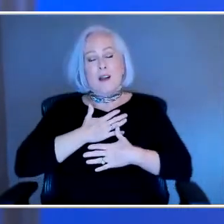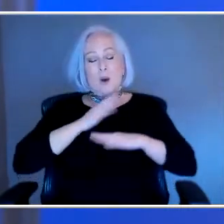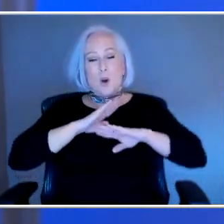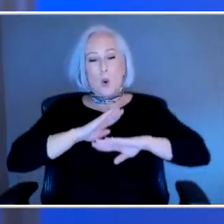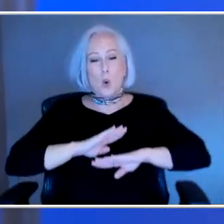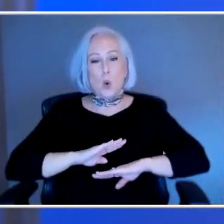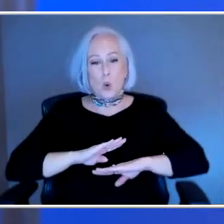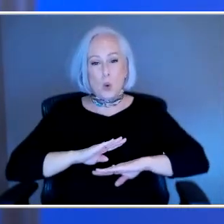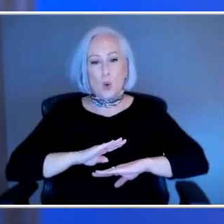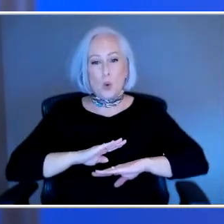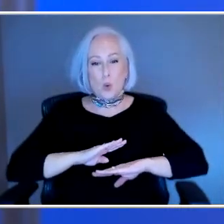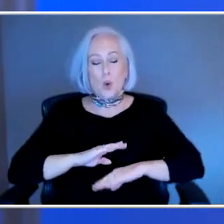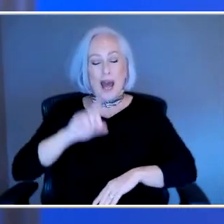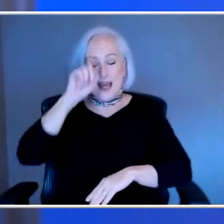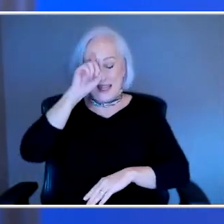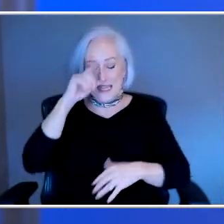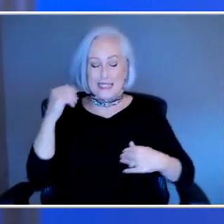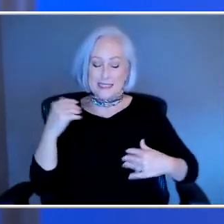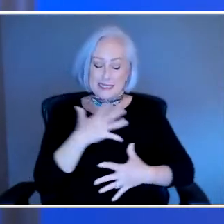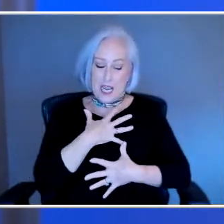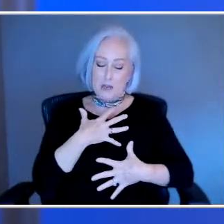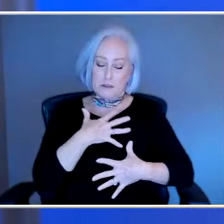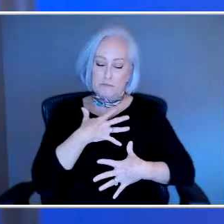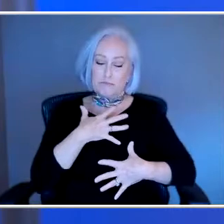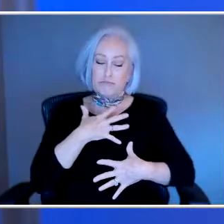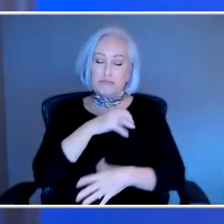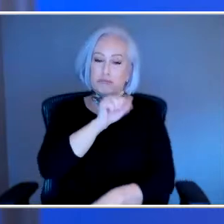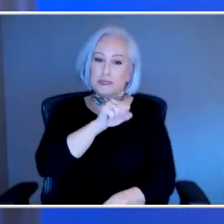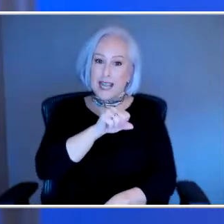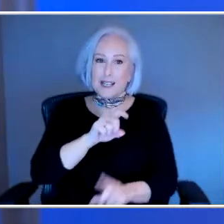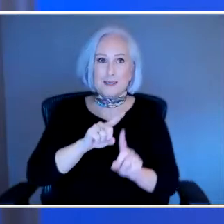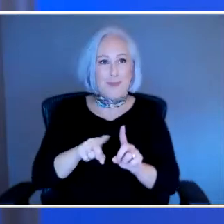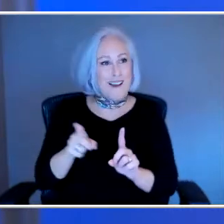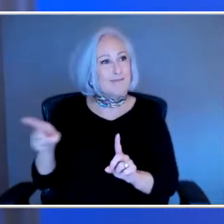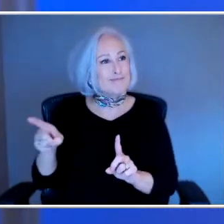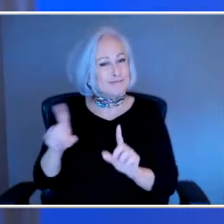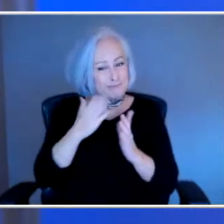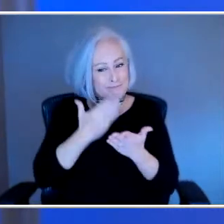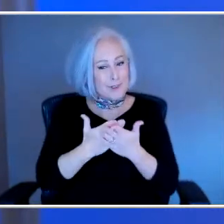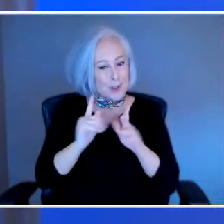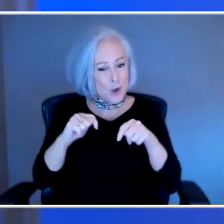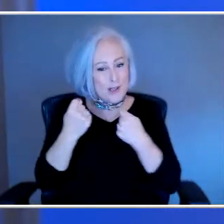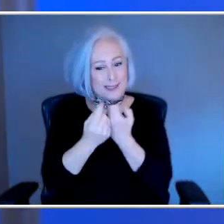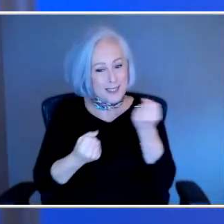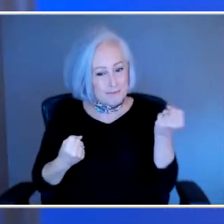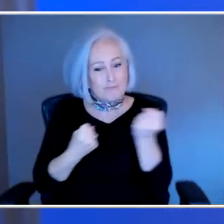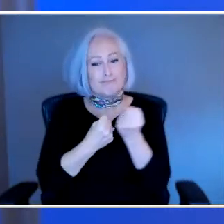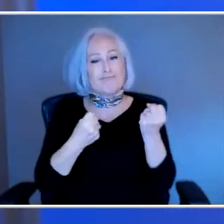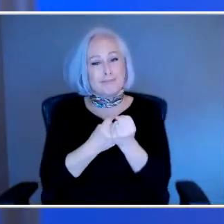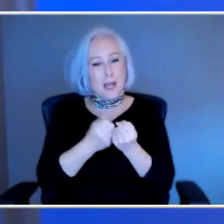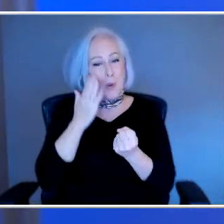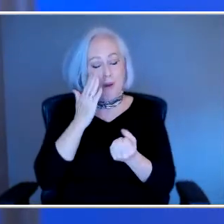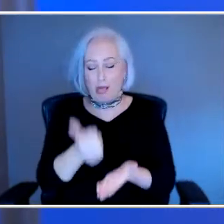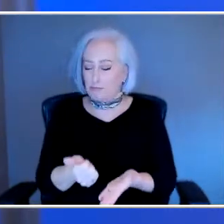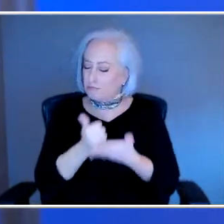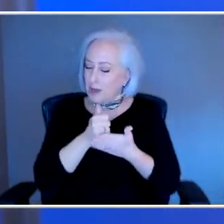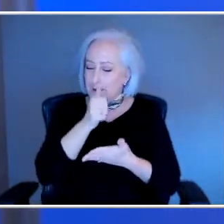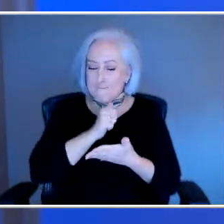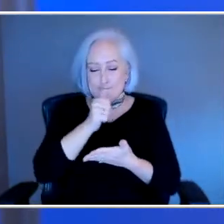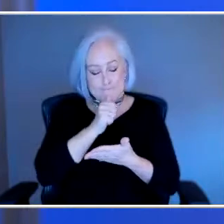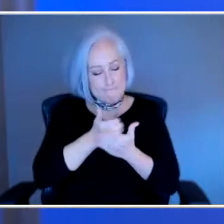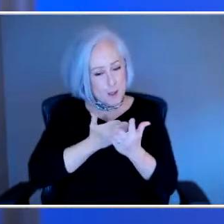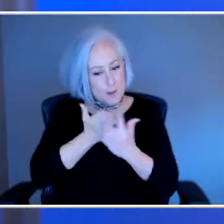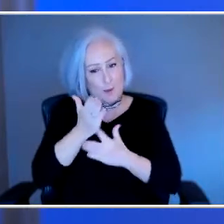this is really scary, but I've got a good team behind me, and they're gonna get me through this. And so it was that